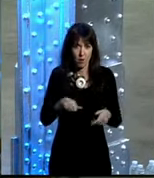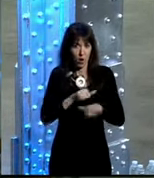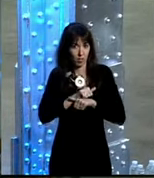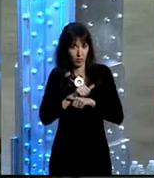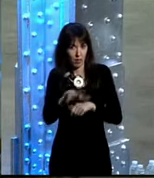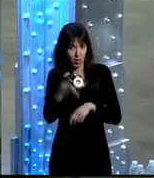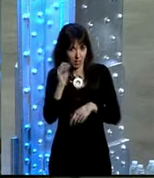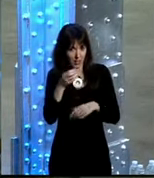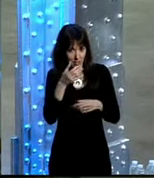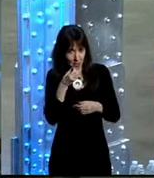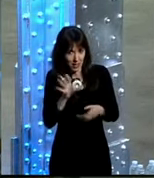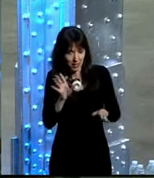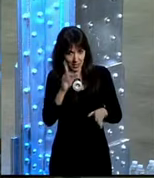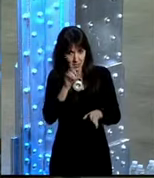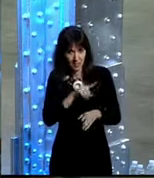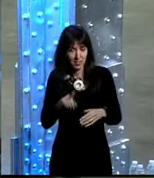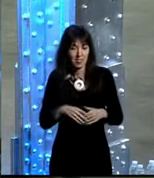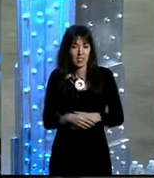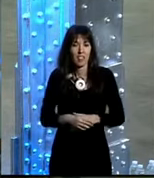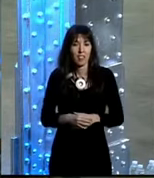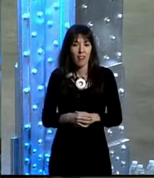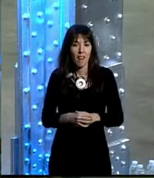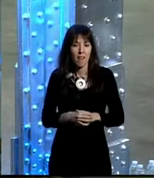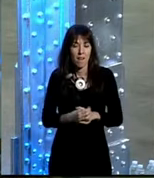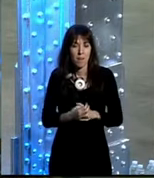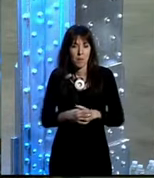were able to say that. Did you get it?